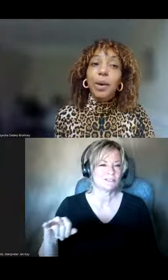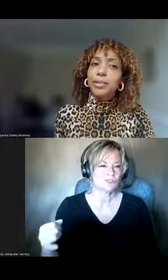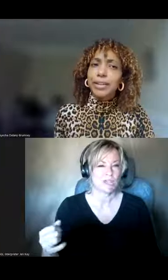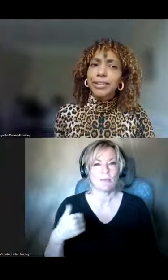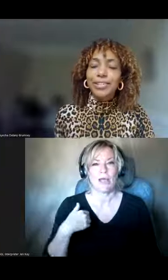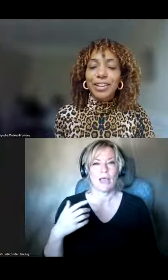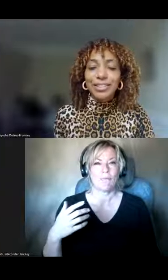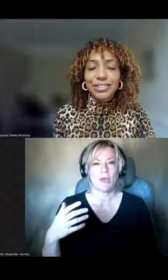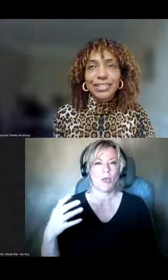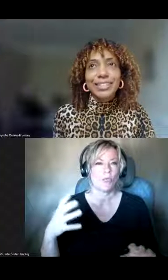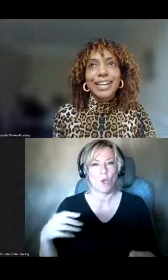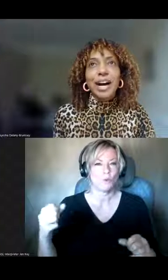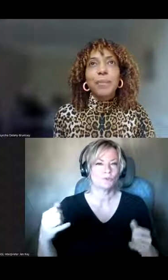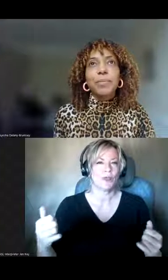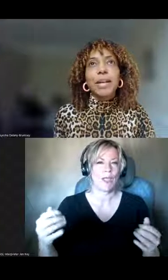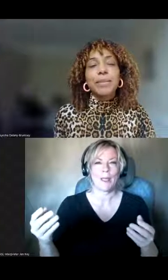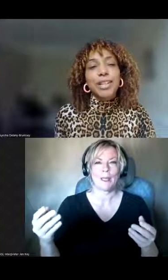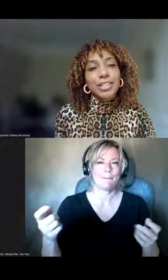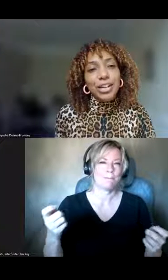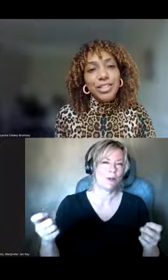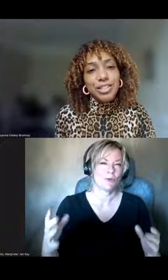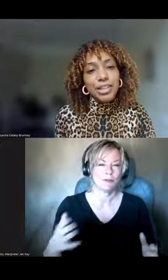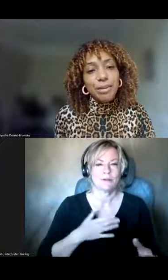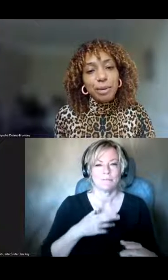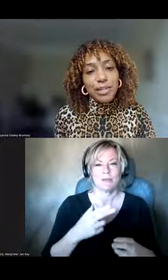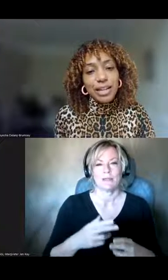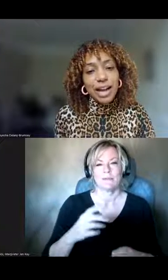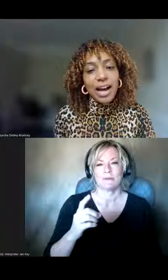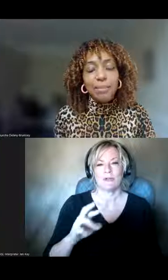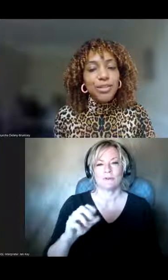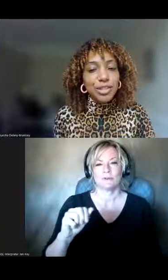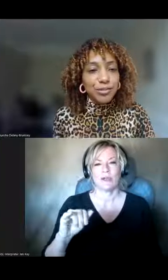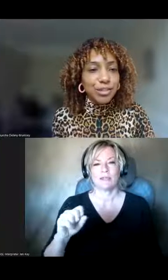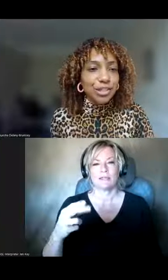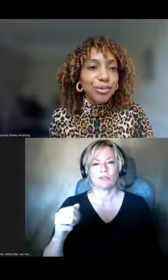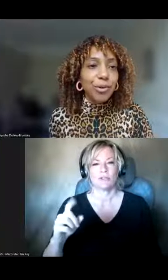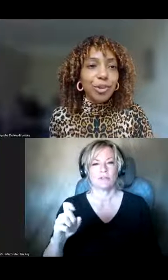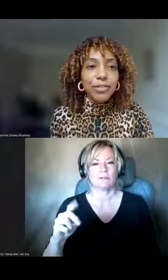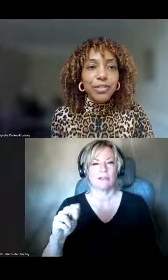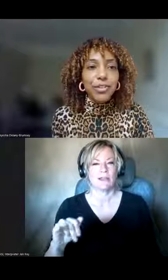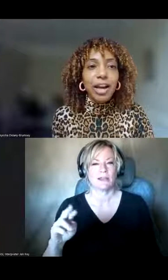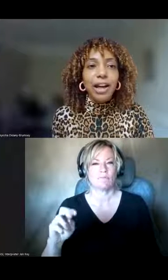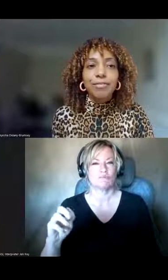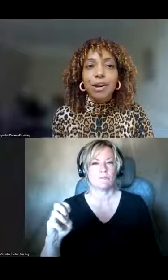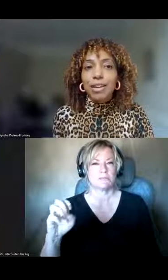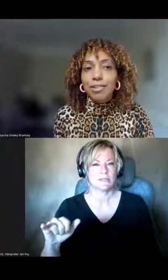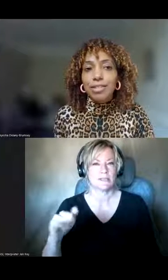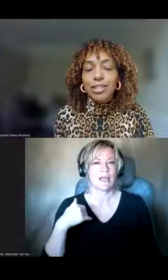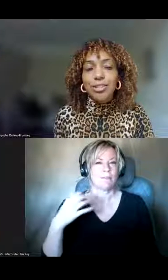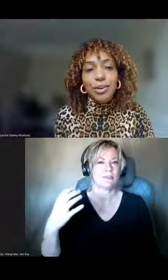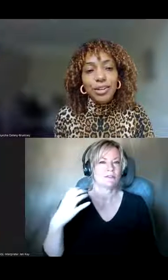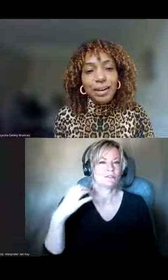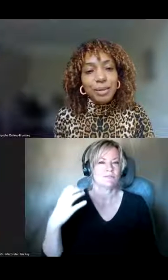your moderator, rather. My name is Dr. Aisha Delaney-Brumsey. I am the Chief Strategic Growth Officer at Fountain Health